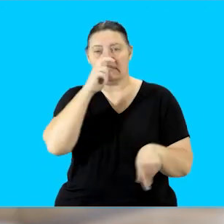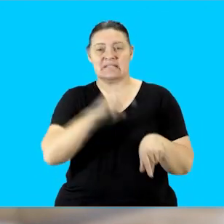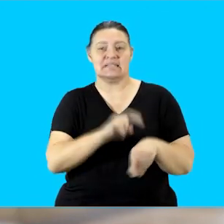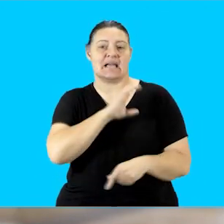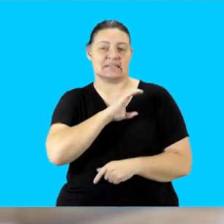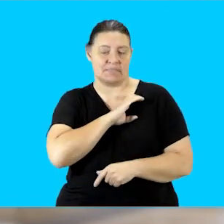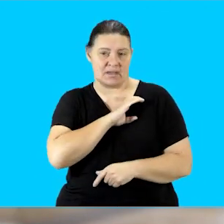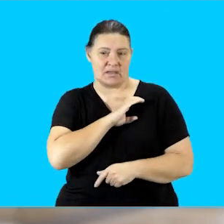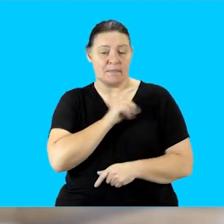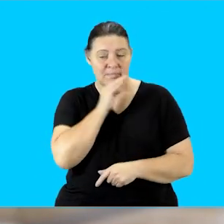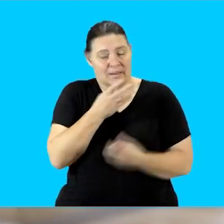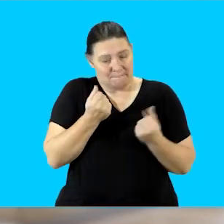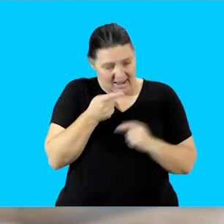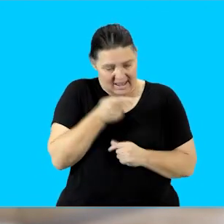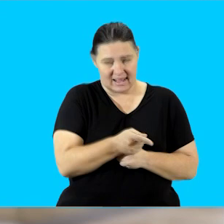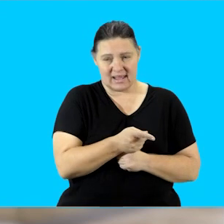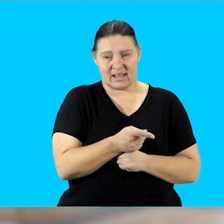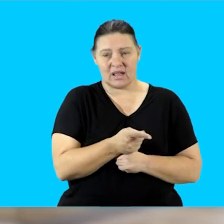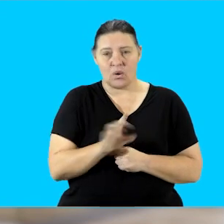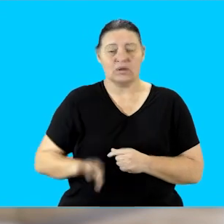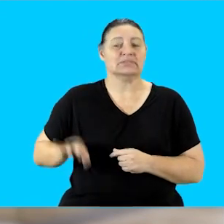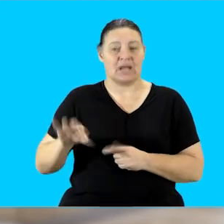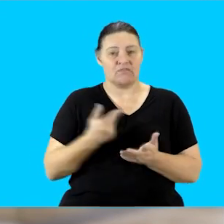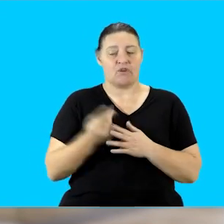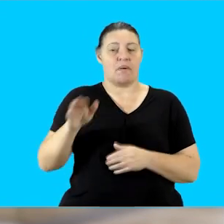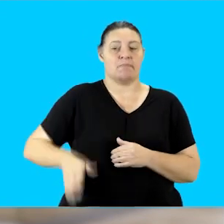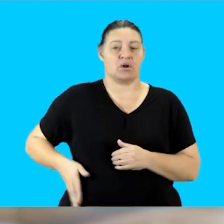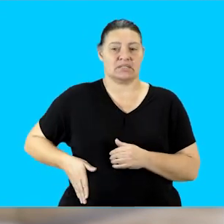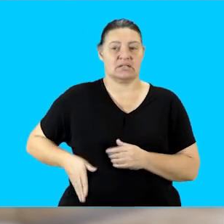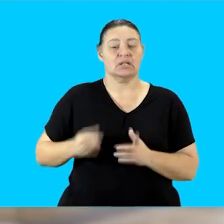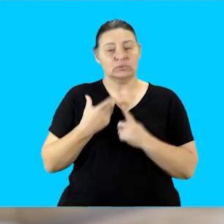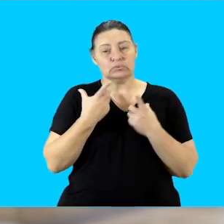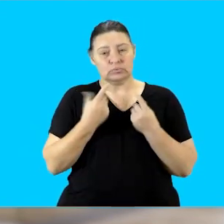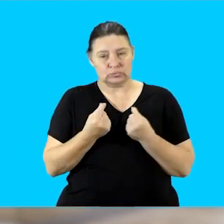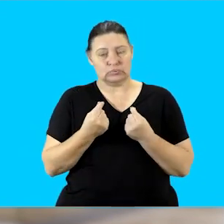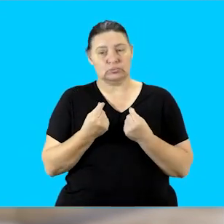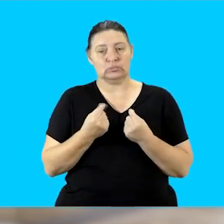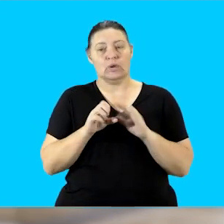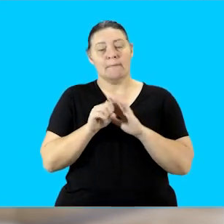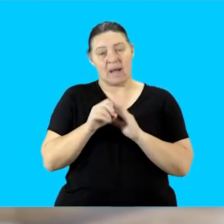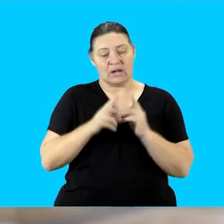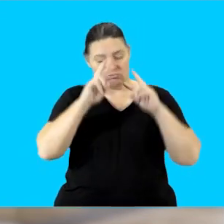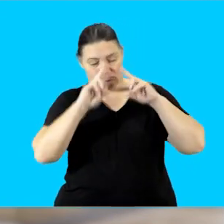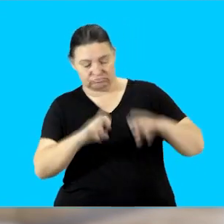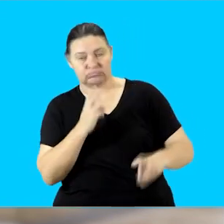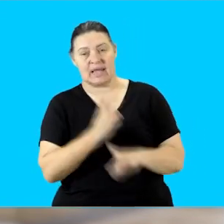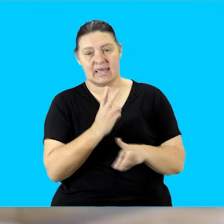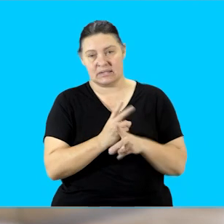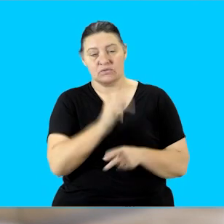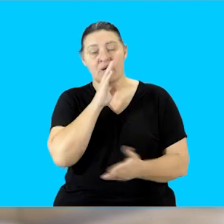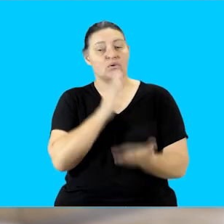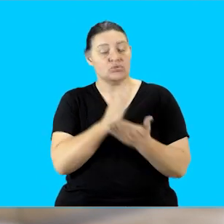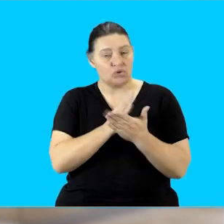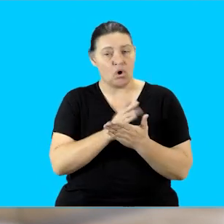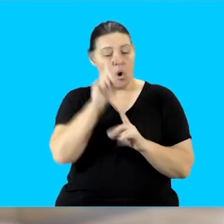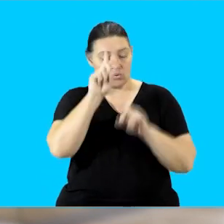of customers. And by so doing, it's money that we have to take out from our pocket to do those marketing research again,